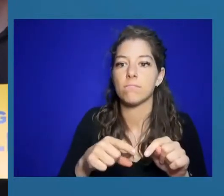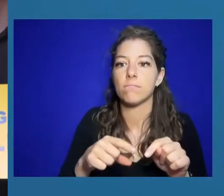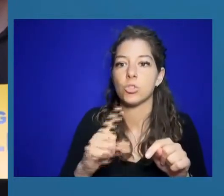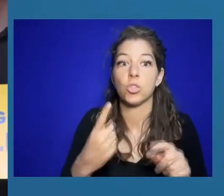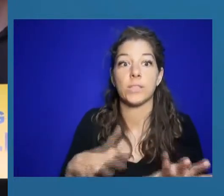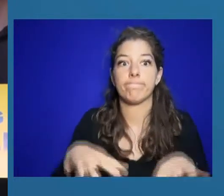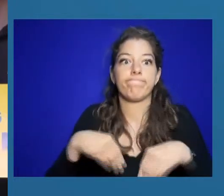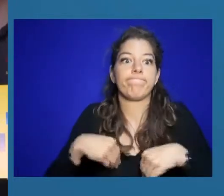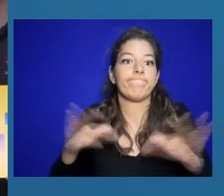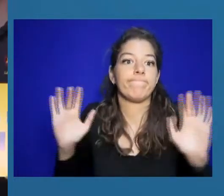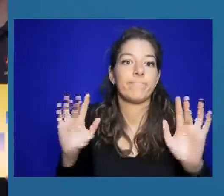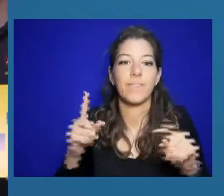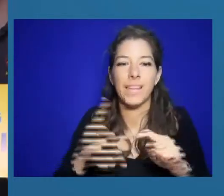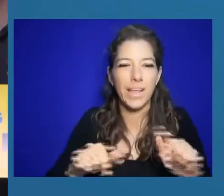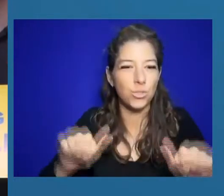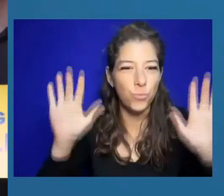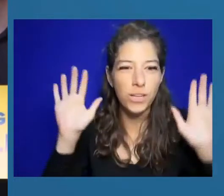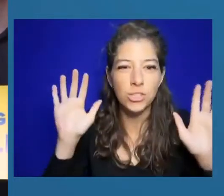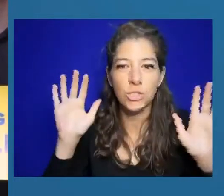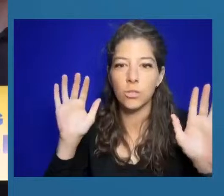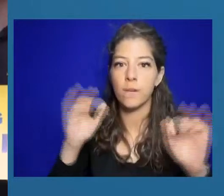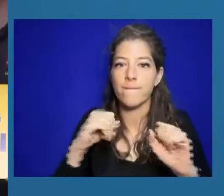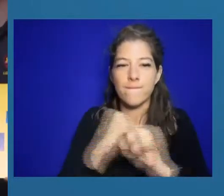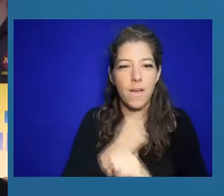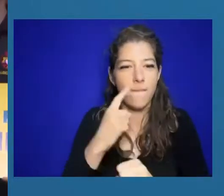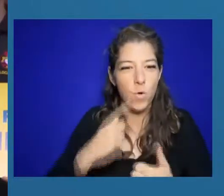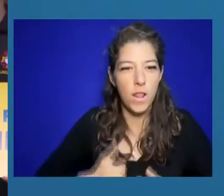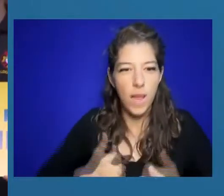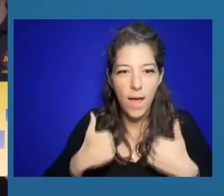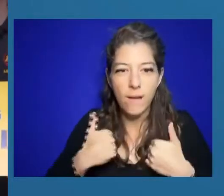We can't surrender when we have a fight for our lives.